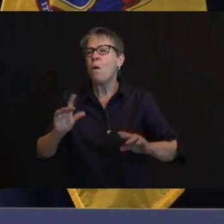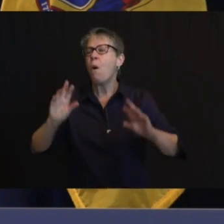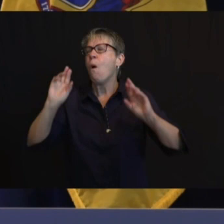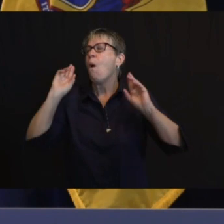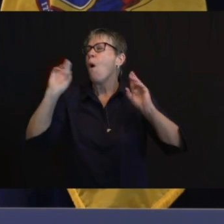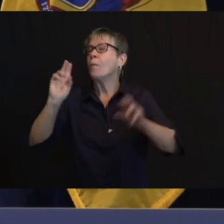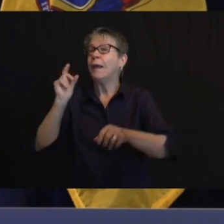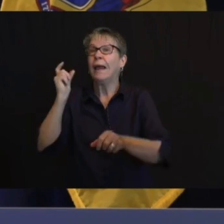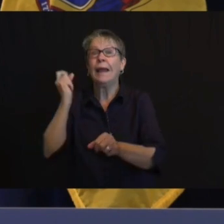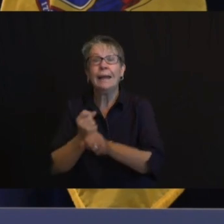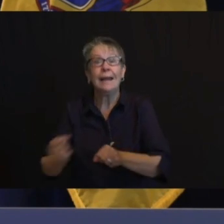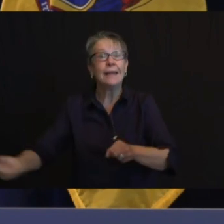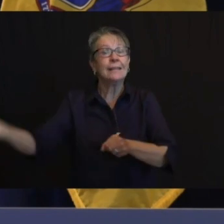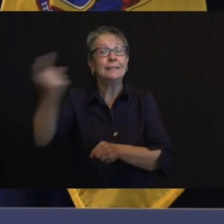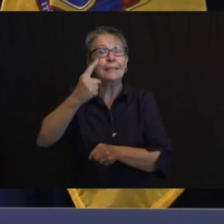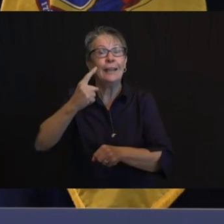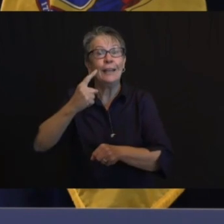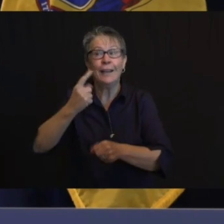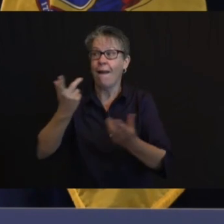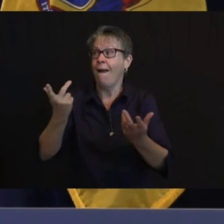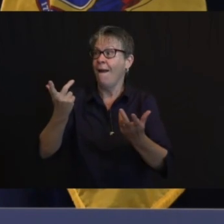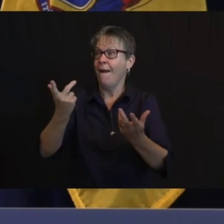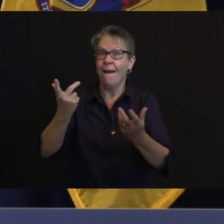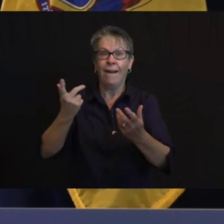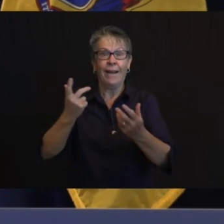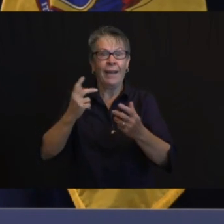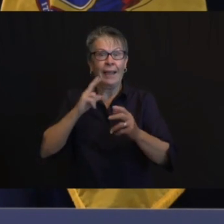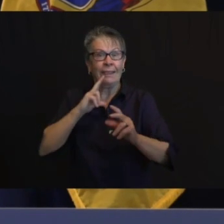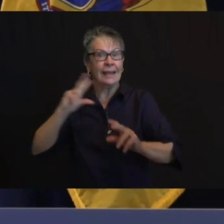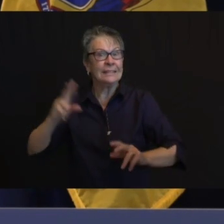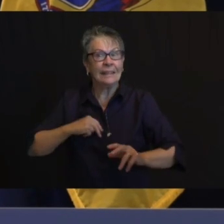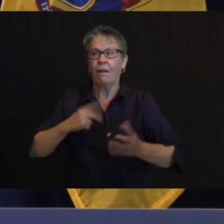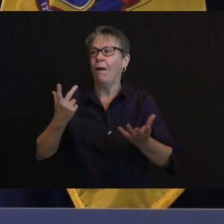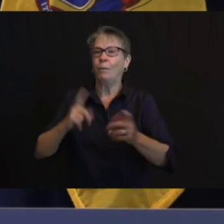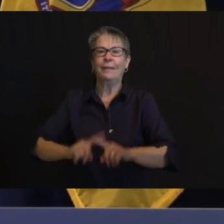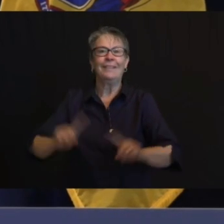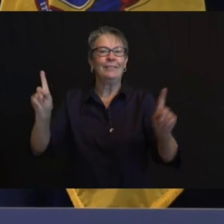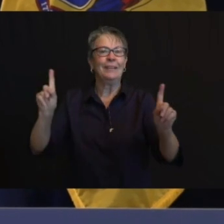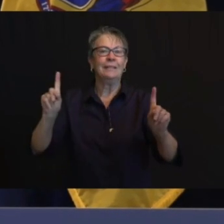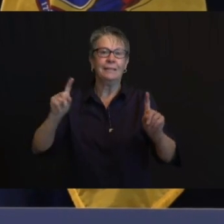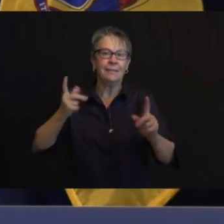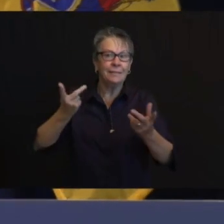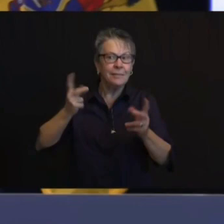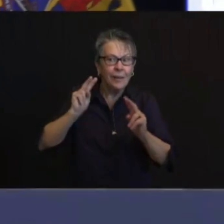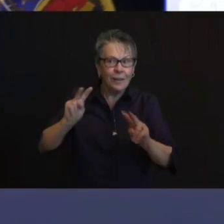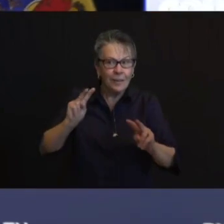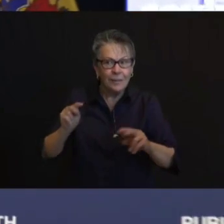Pat, Paramel, Dan, everyone else, God bless you all. Happy Thanksgiving. Be safe.